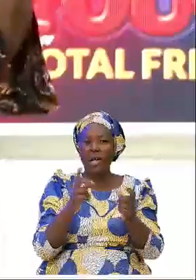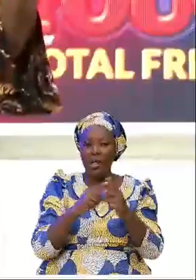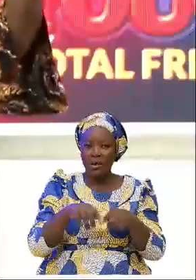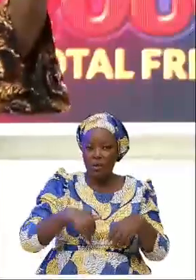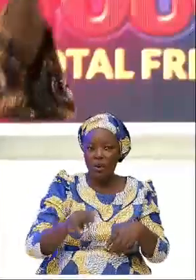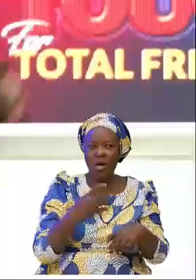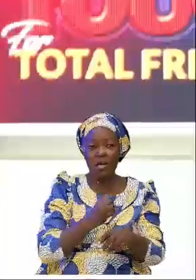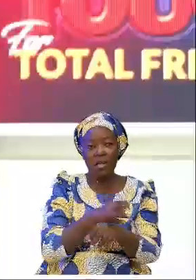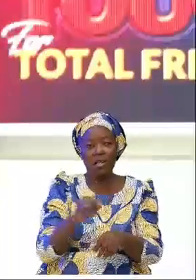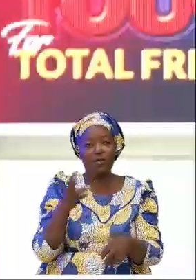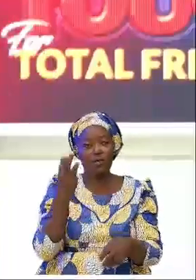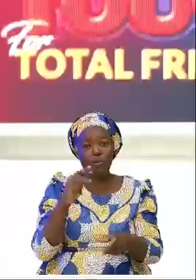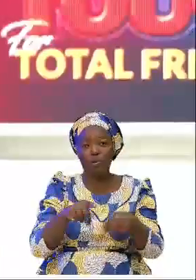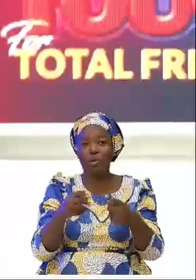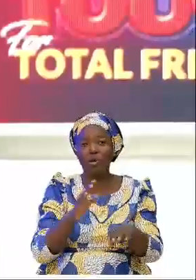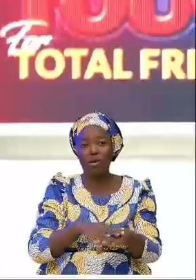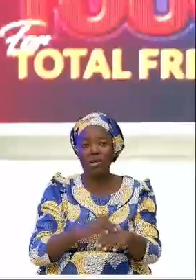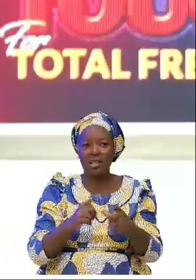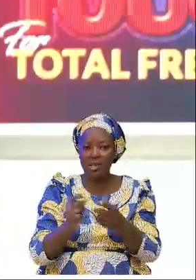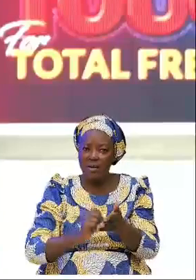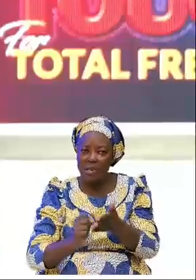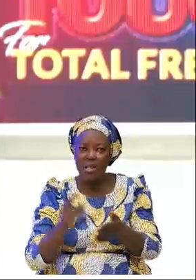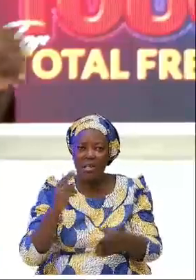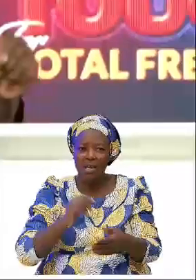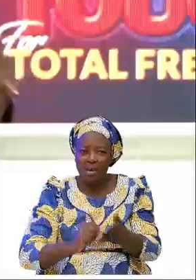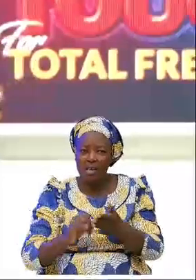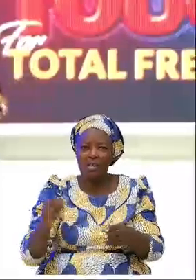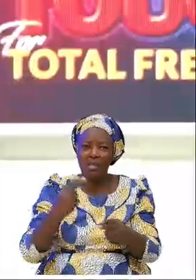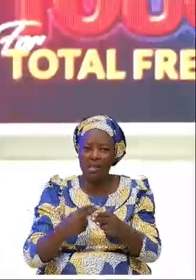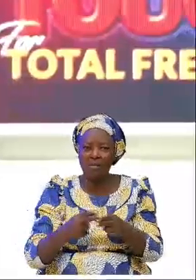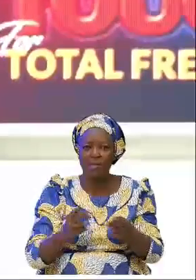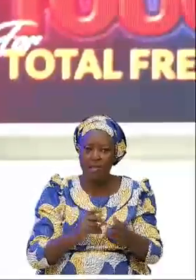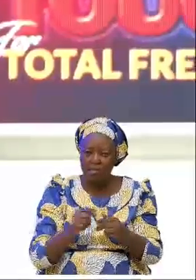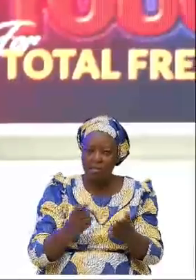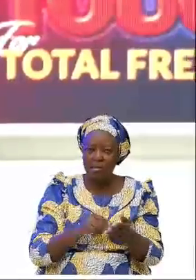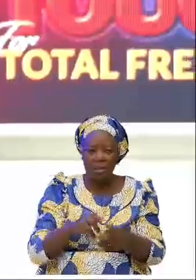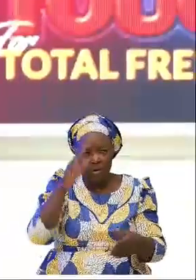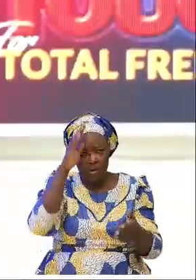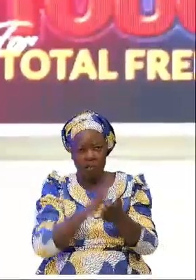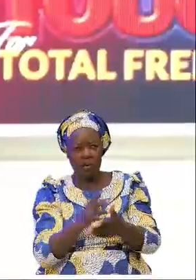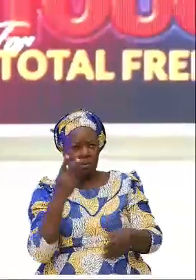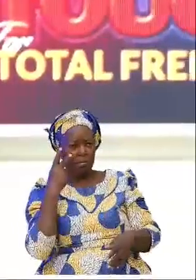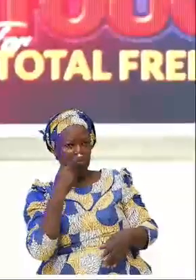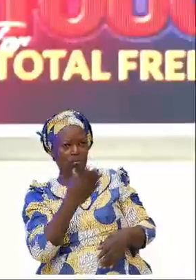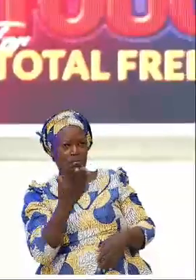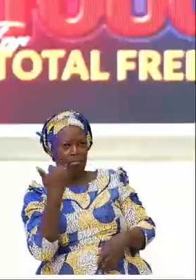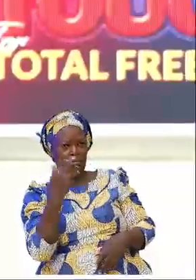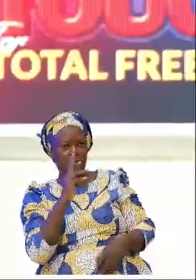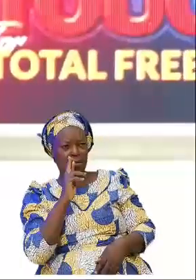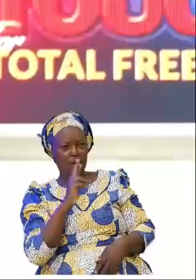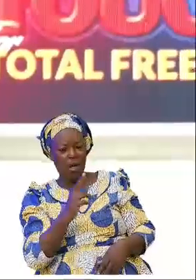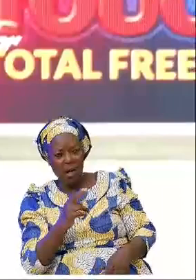to the Lord and they had salvation. And while the counseling was going on and they were taking their names and all